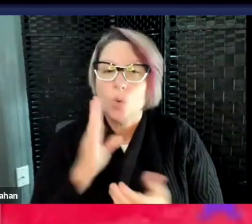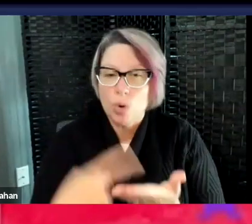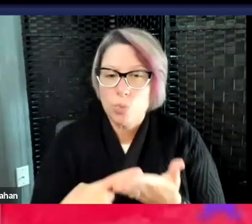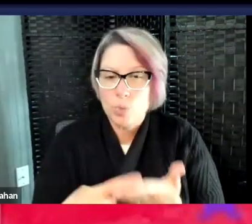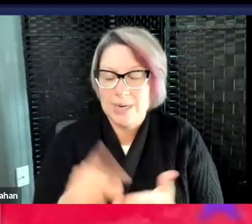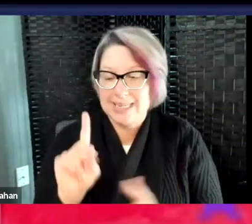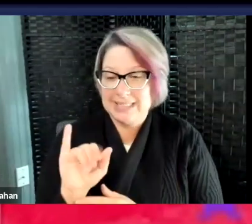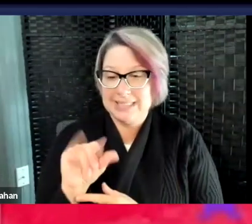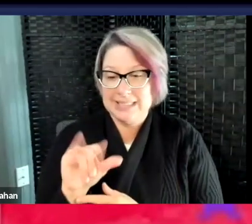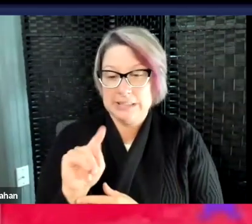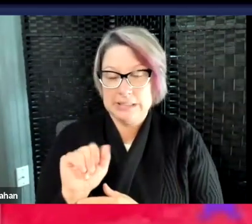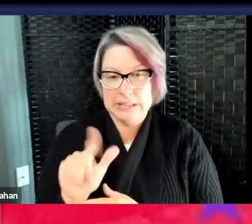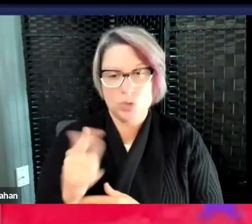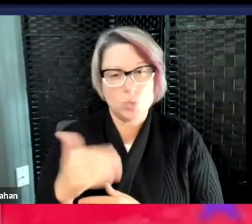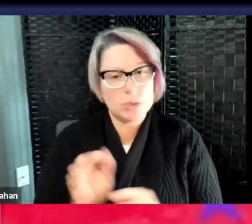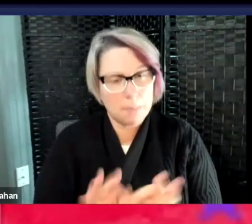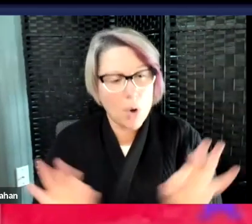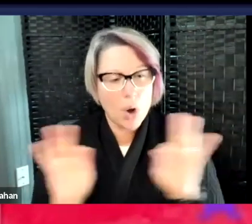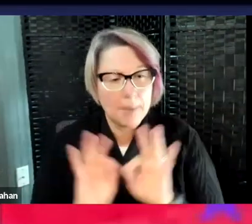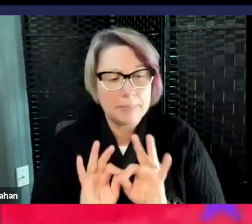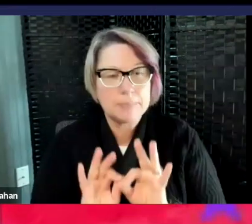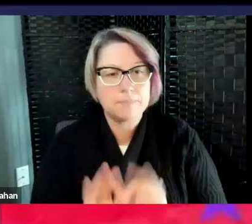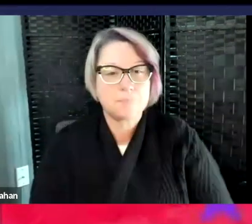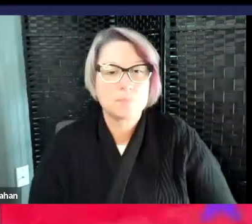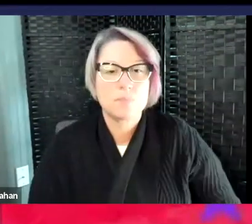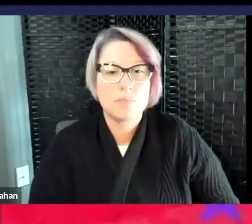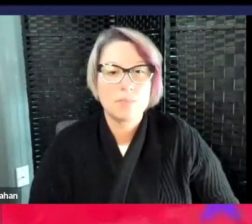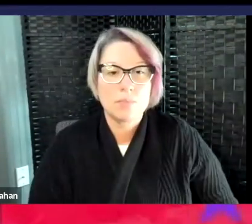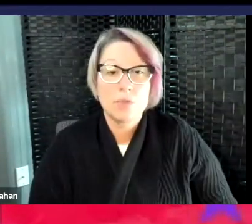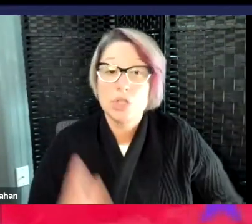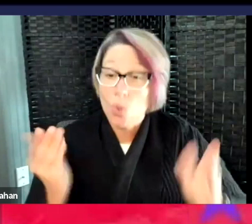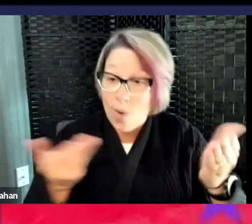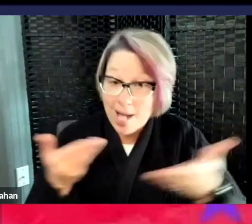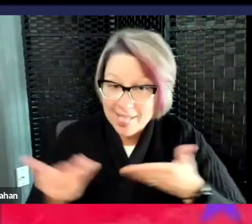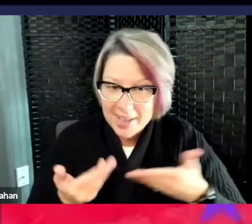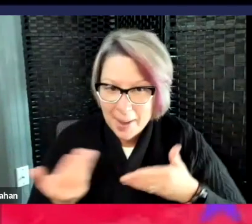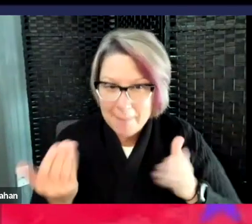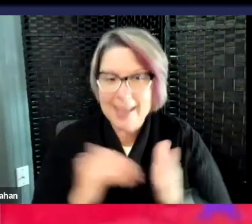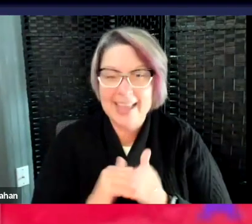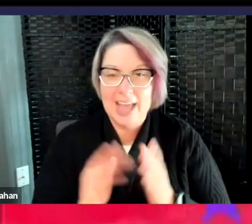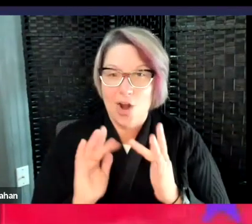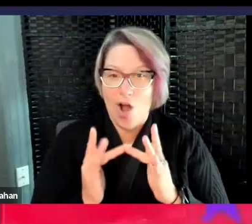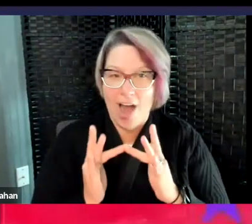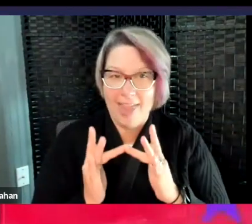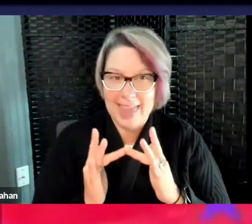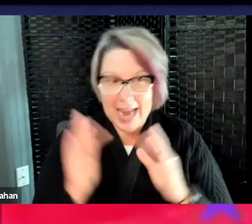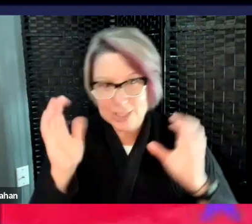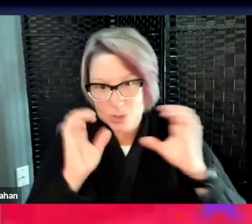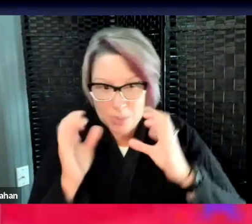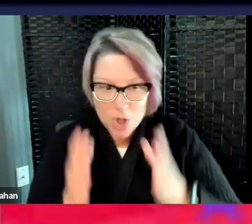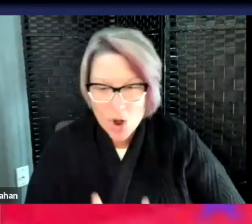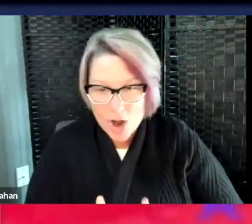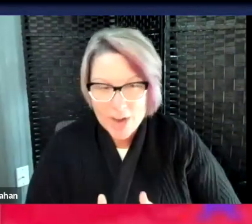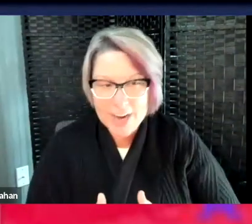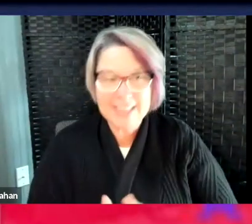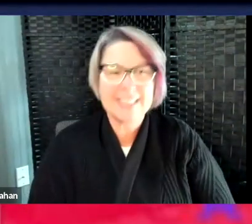digital ones. Super, super important. Okay, so let's keep going. So I just want to welcome you guys, my online explorers. I love it. This is digital